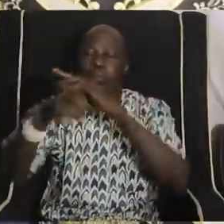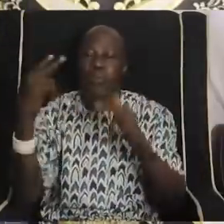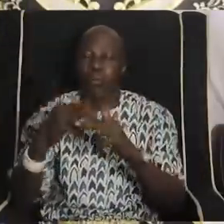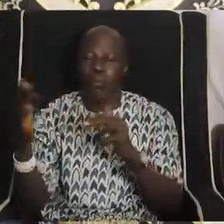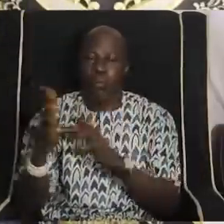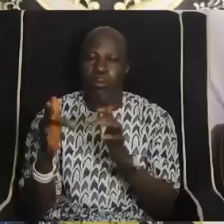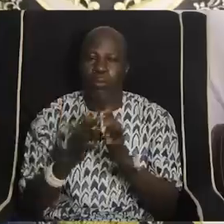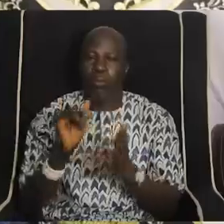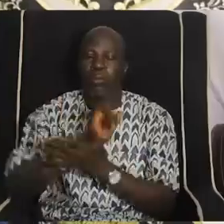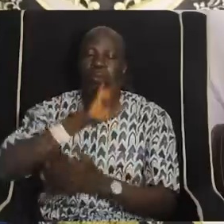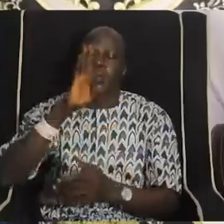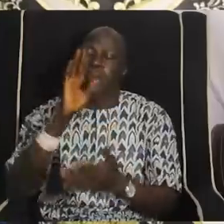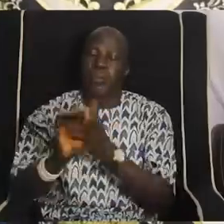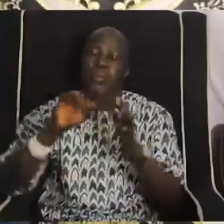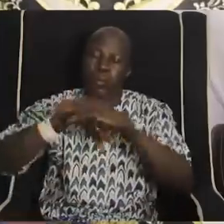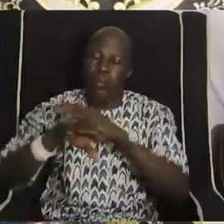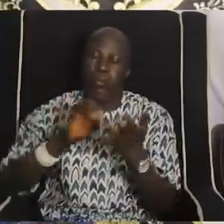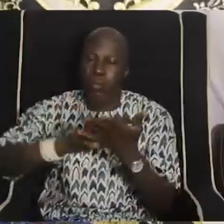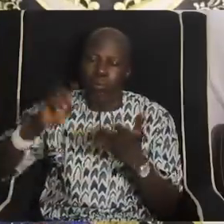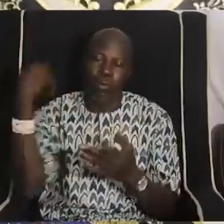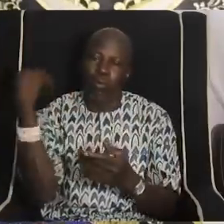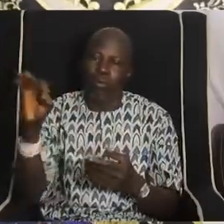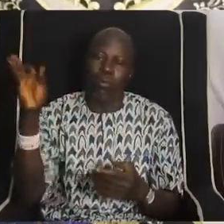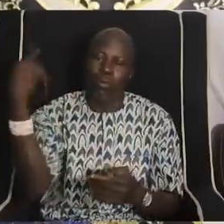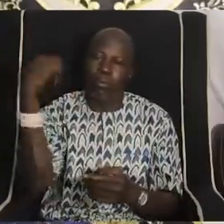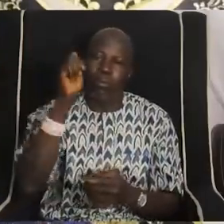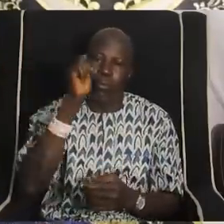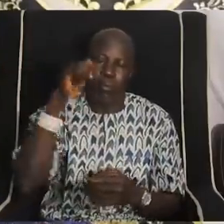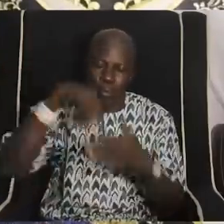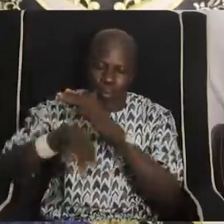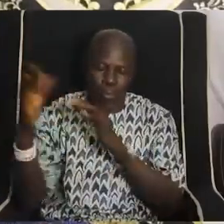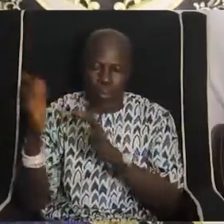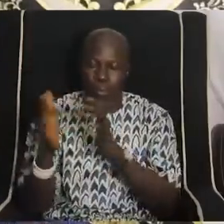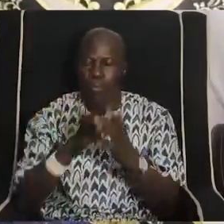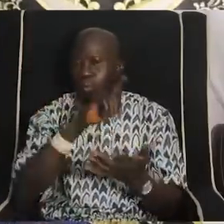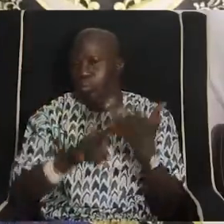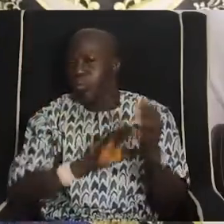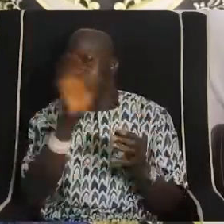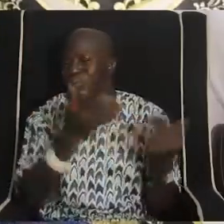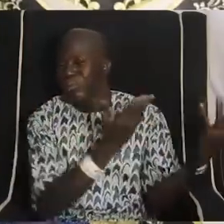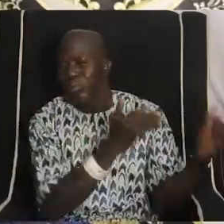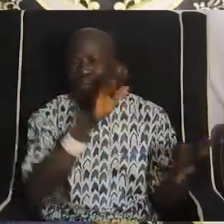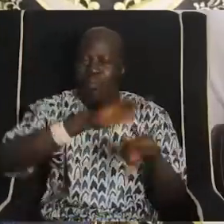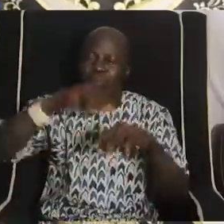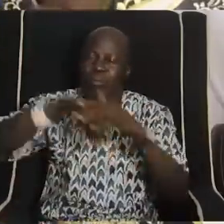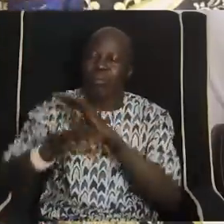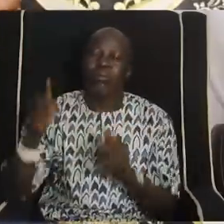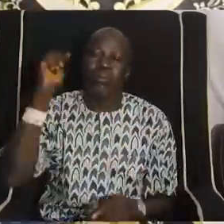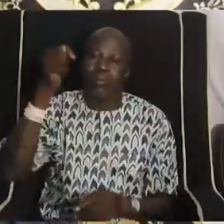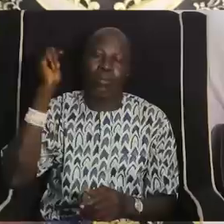name of Jesus, it will be a week of testimony for you. Where we will be expecting